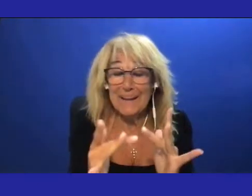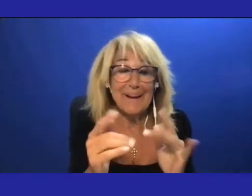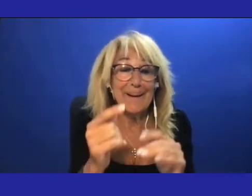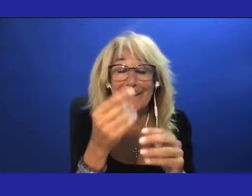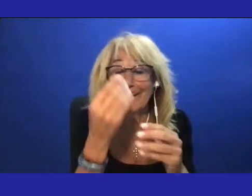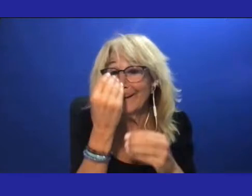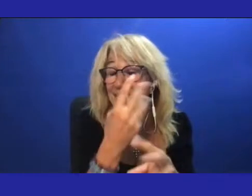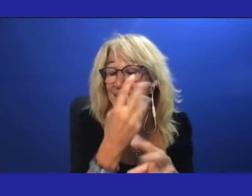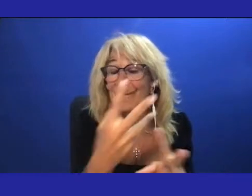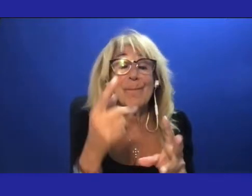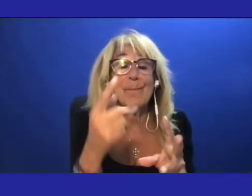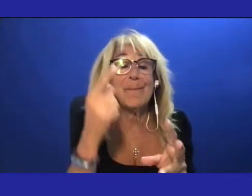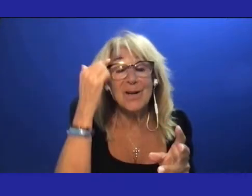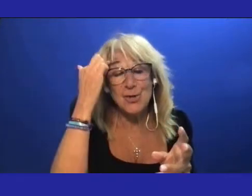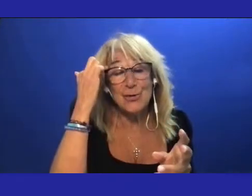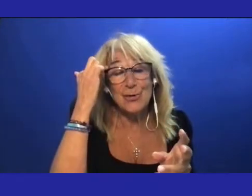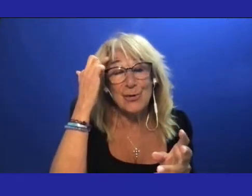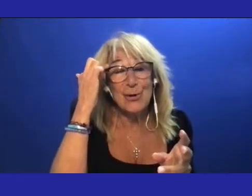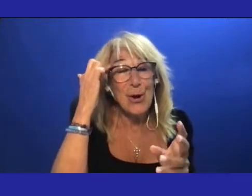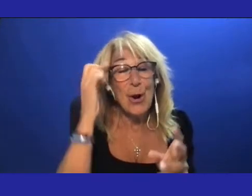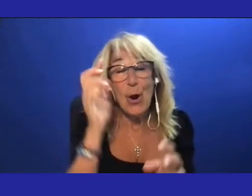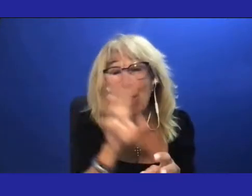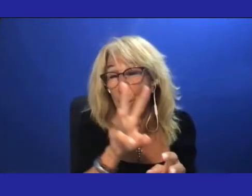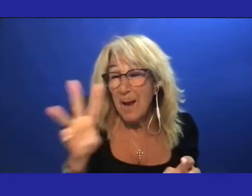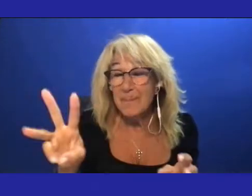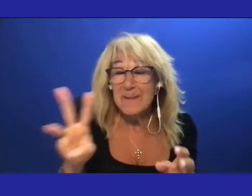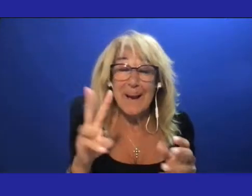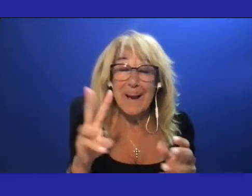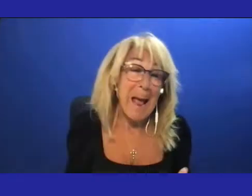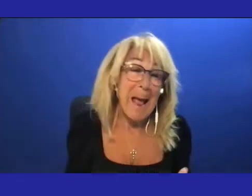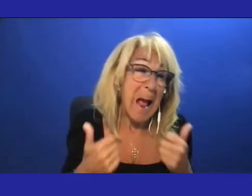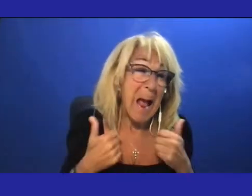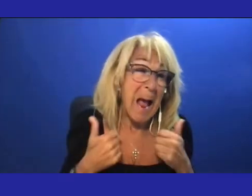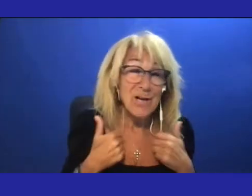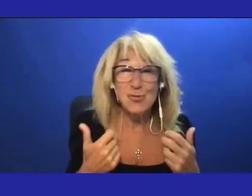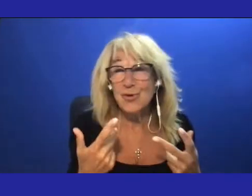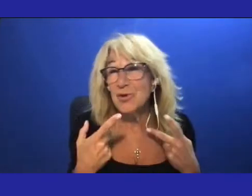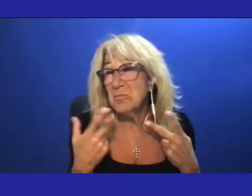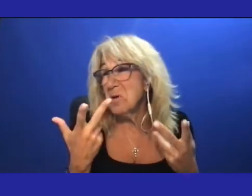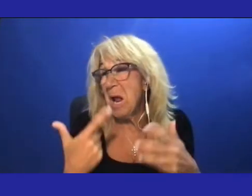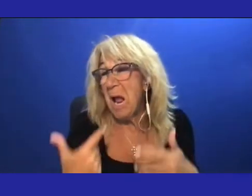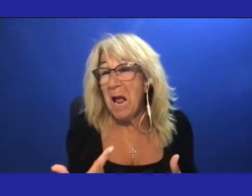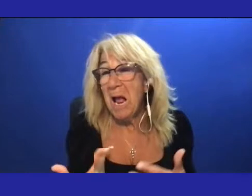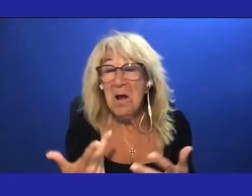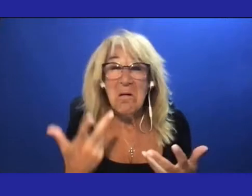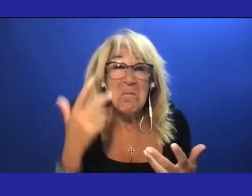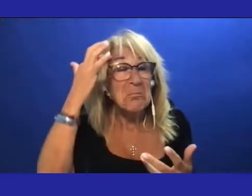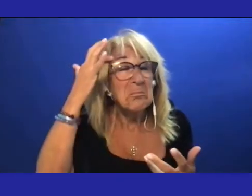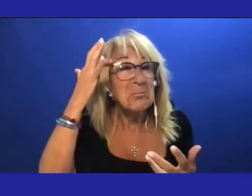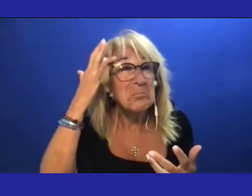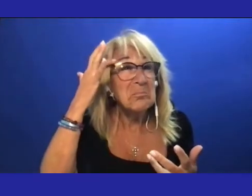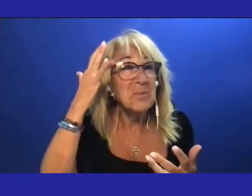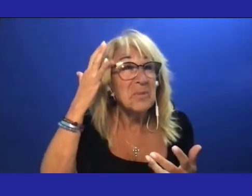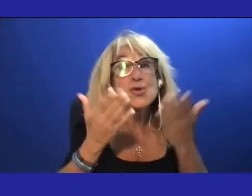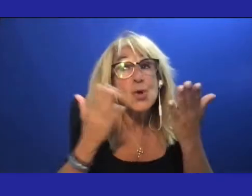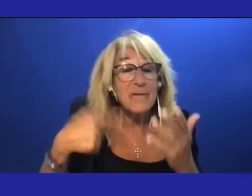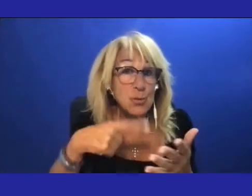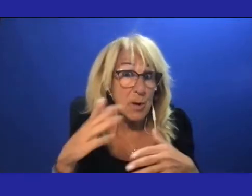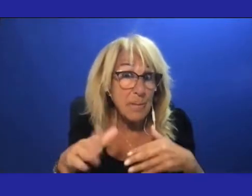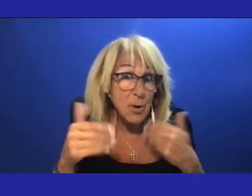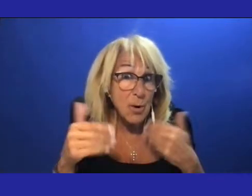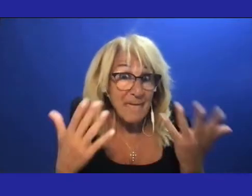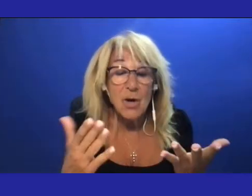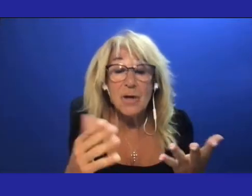link, it's a physical address, the types of services we provide, etc. The second one is ratings and